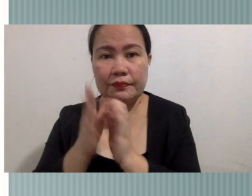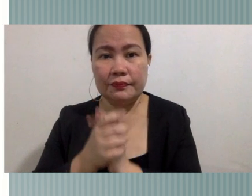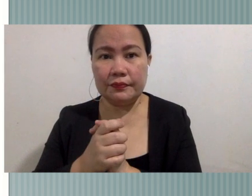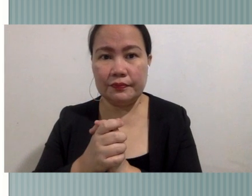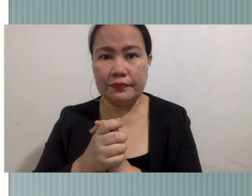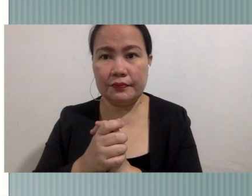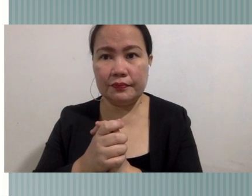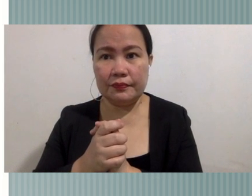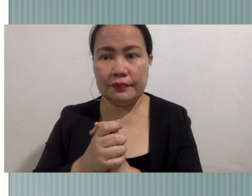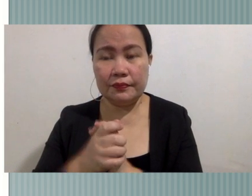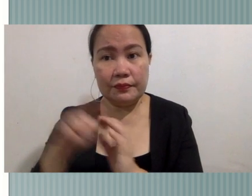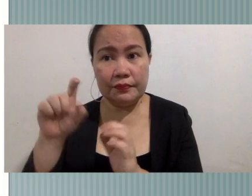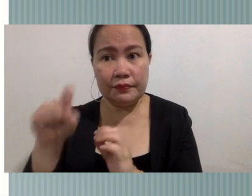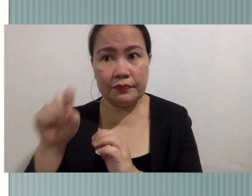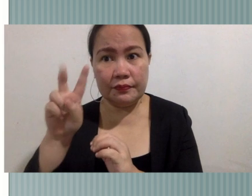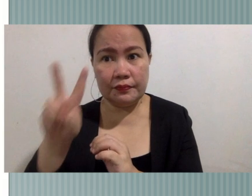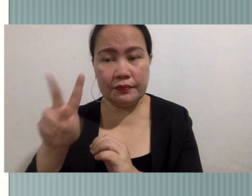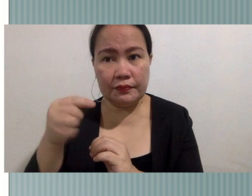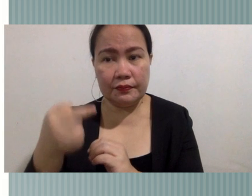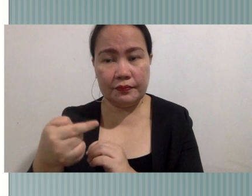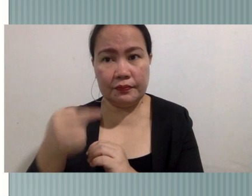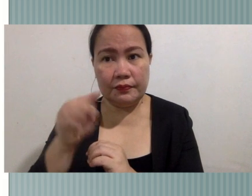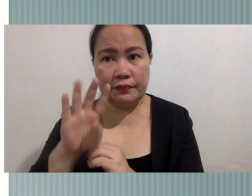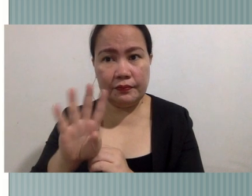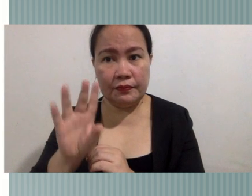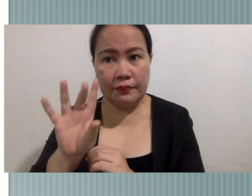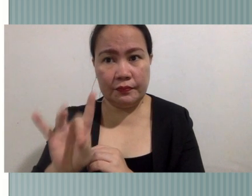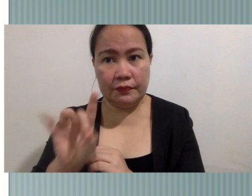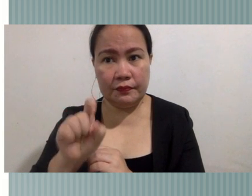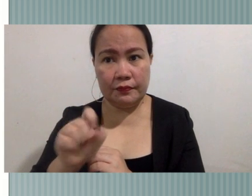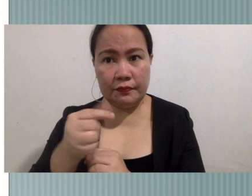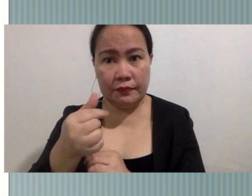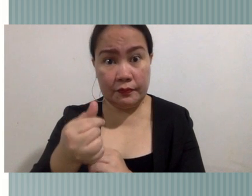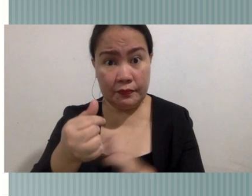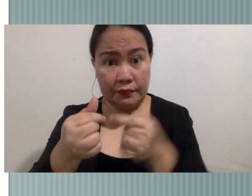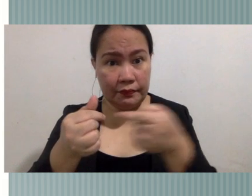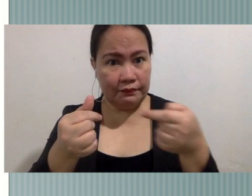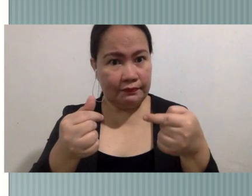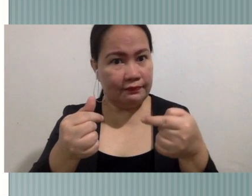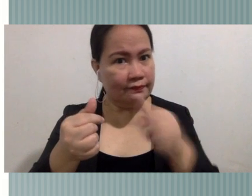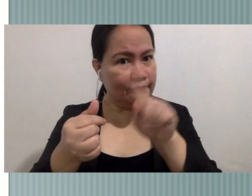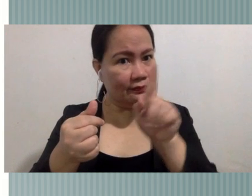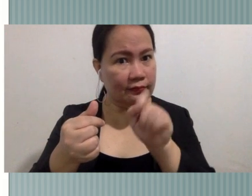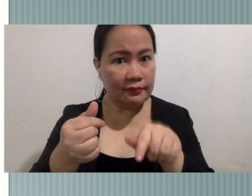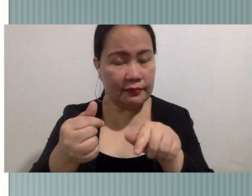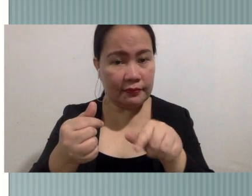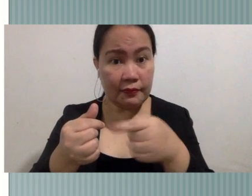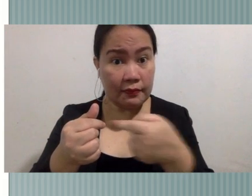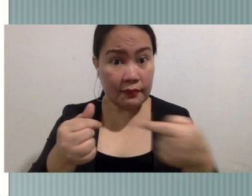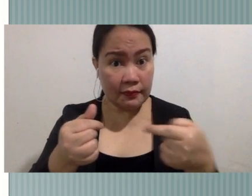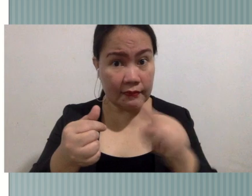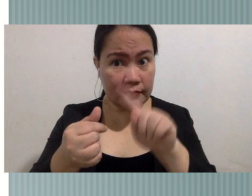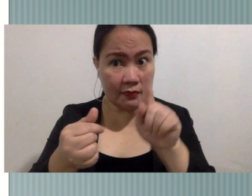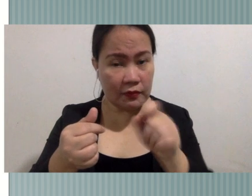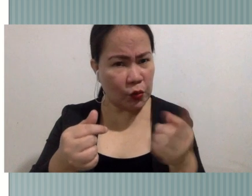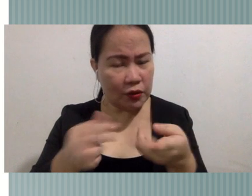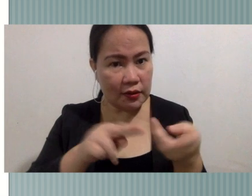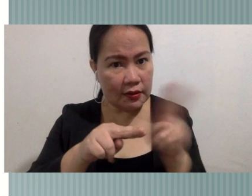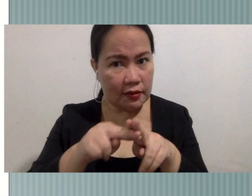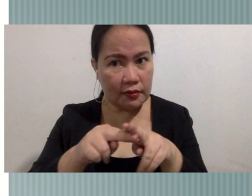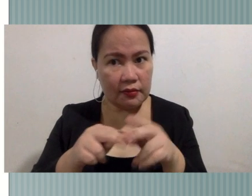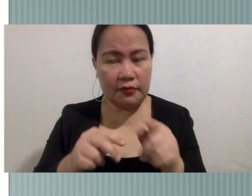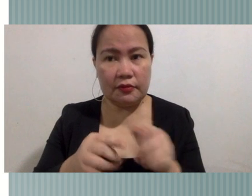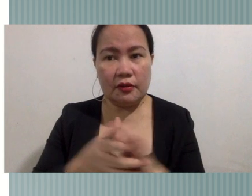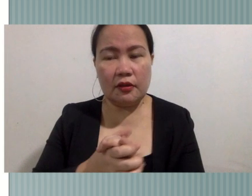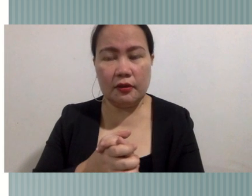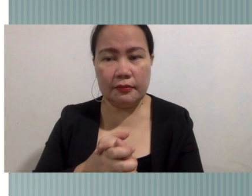Halimbawa, x squared minus 8x plus. So, ano kaya ang idadagdag natin